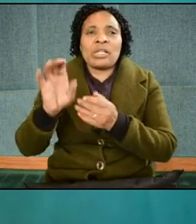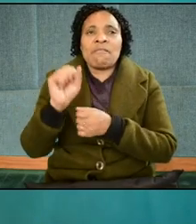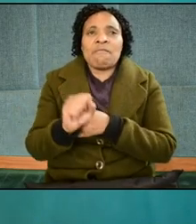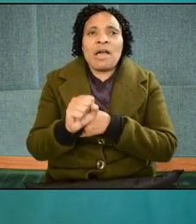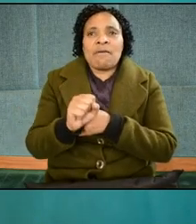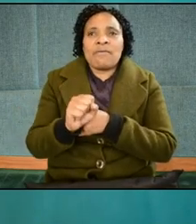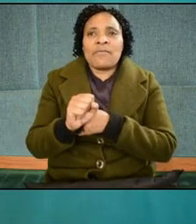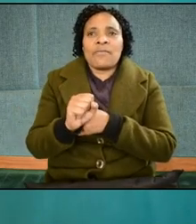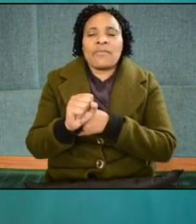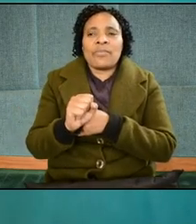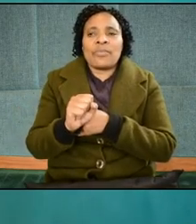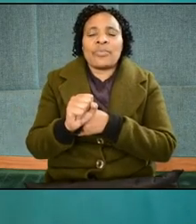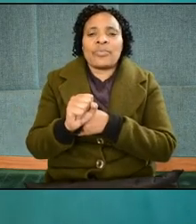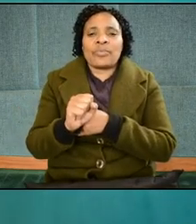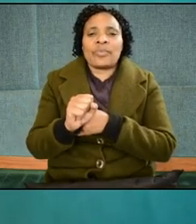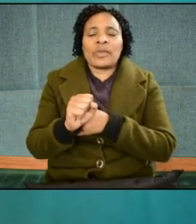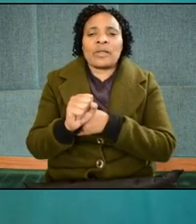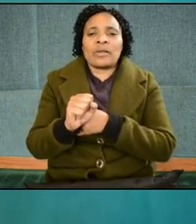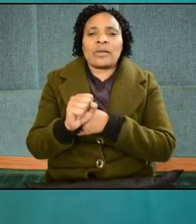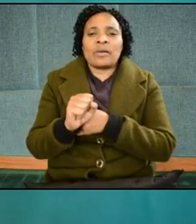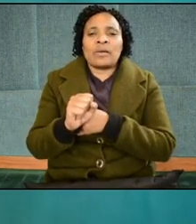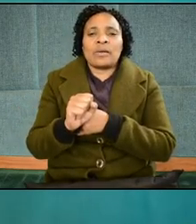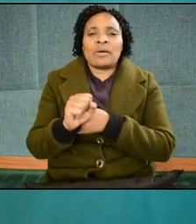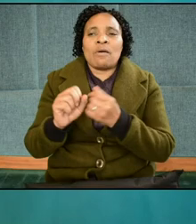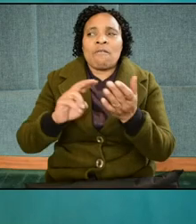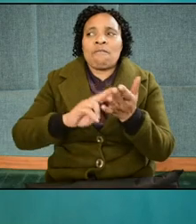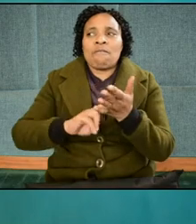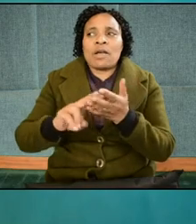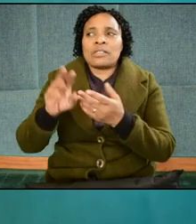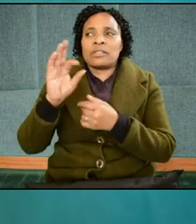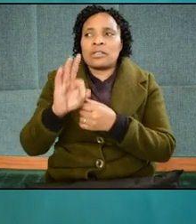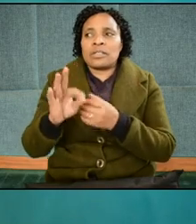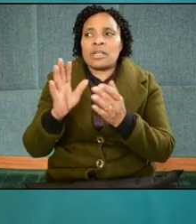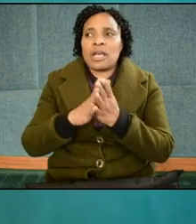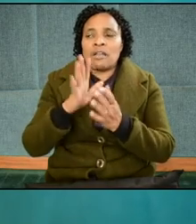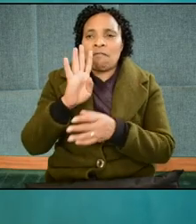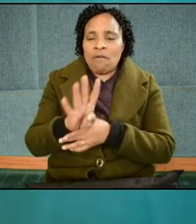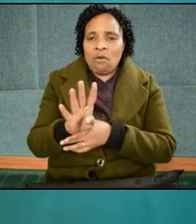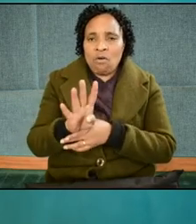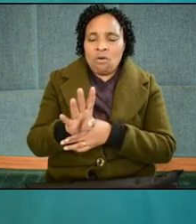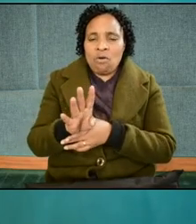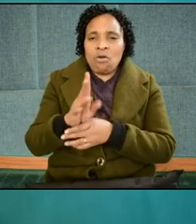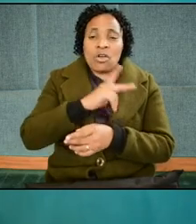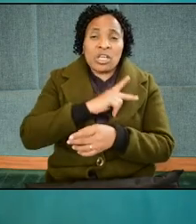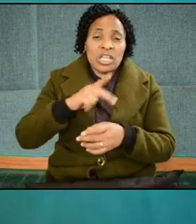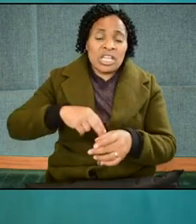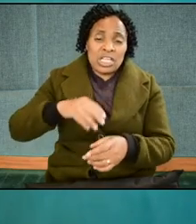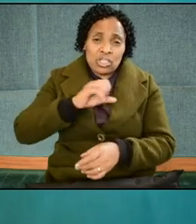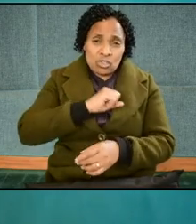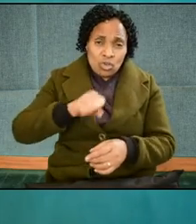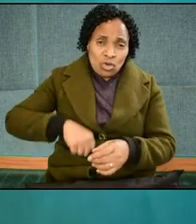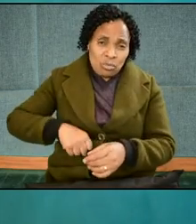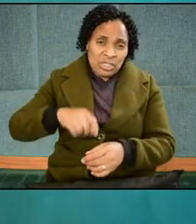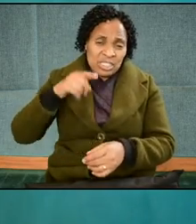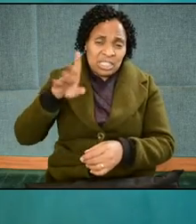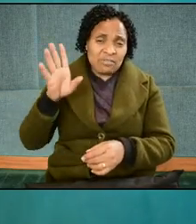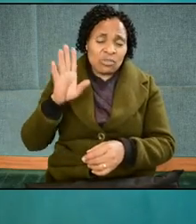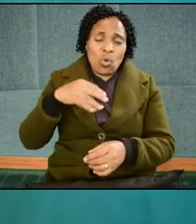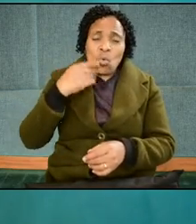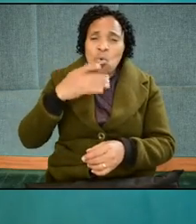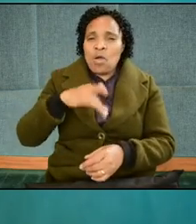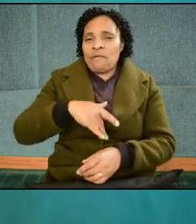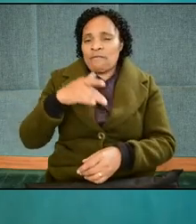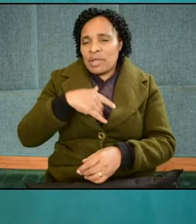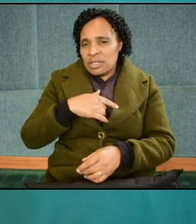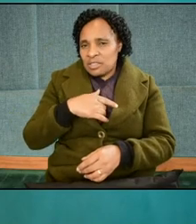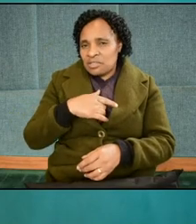5, let's just get Proverbs chapter 5, verse 3 and 4. King Solomon himself, who also fell prey